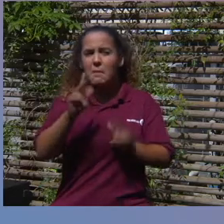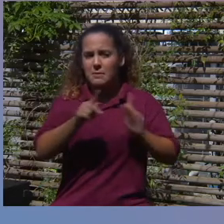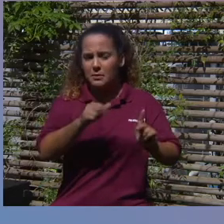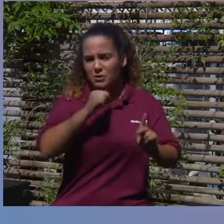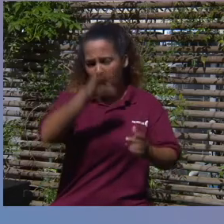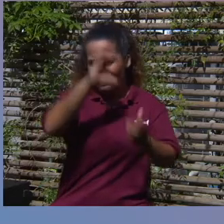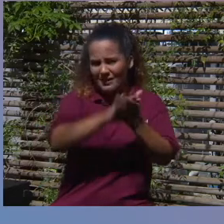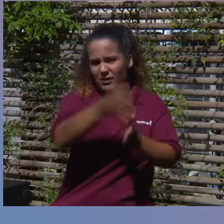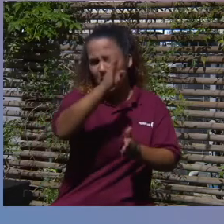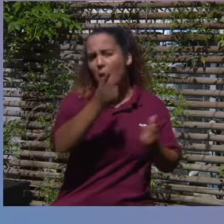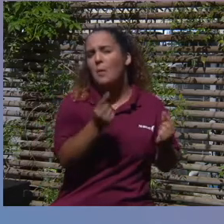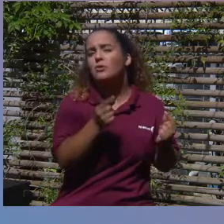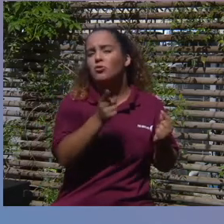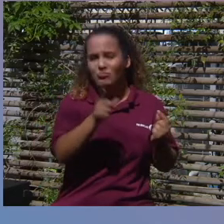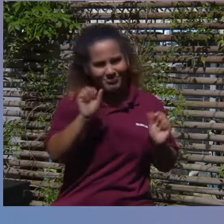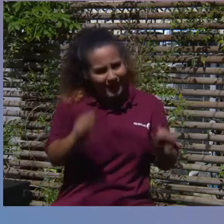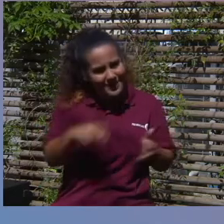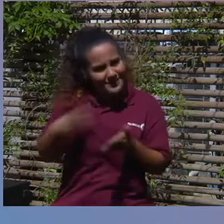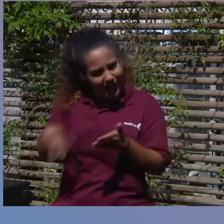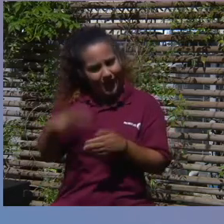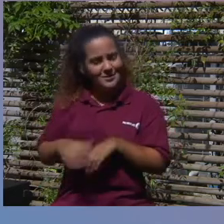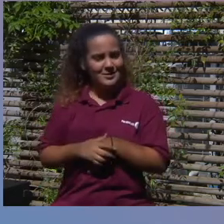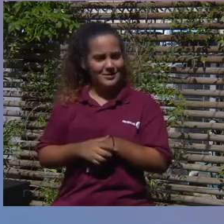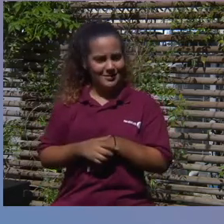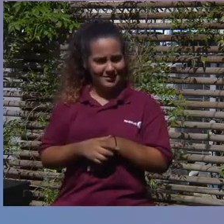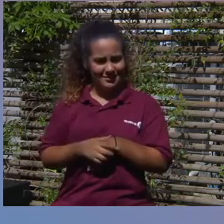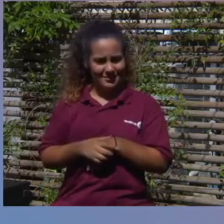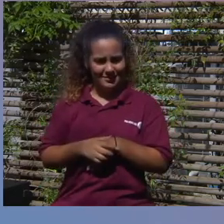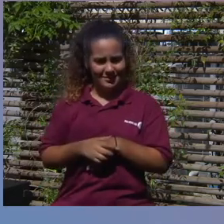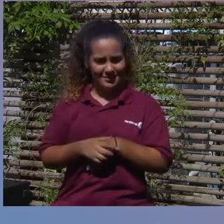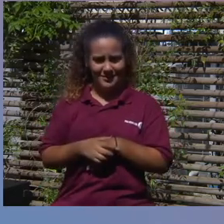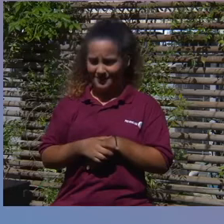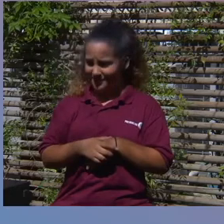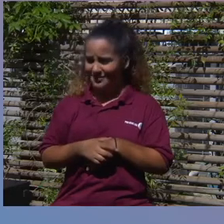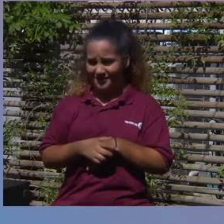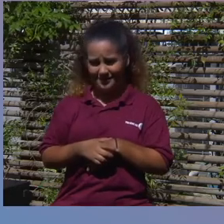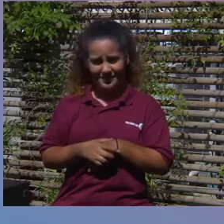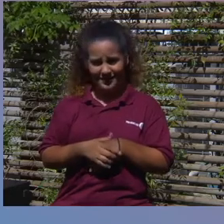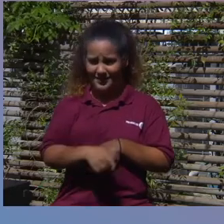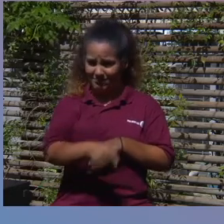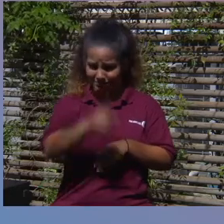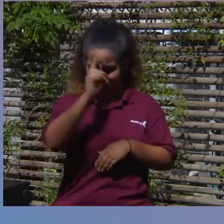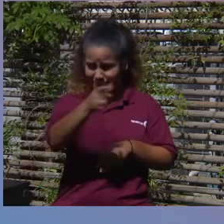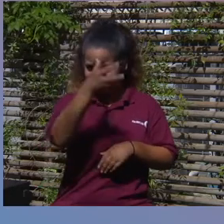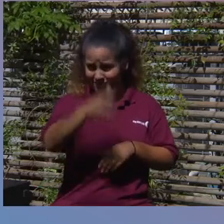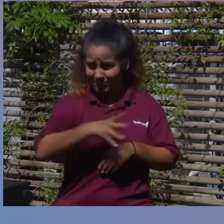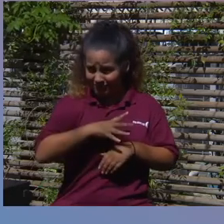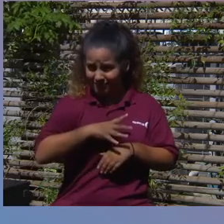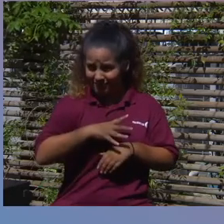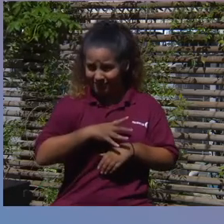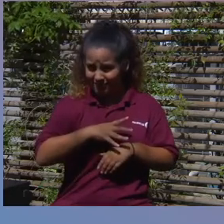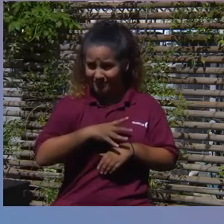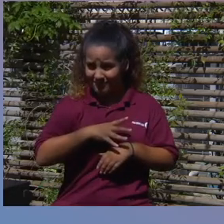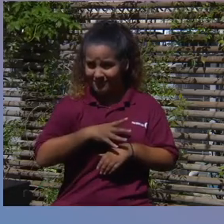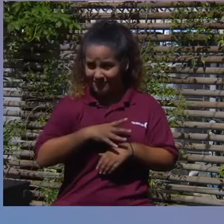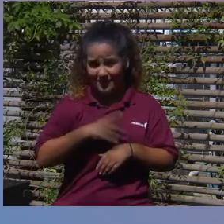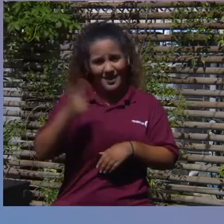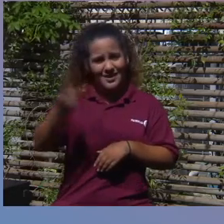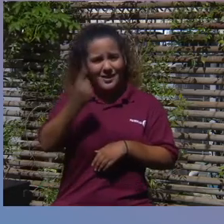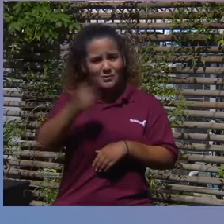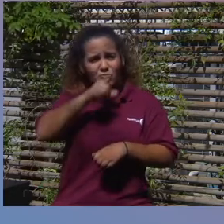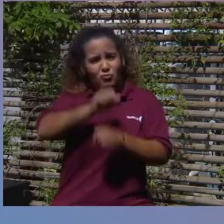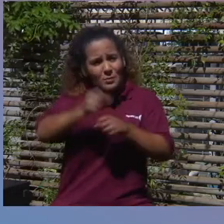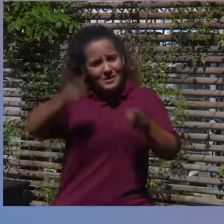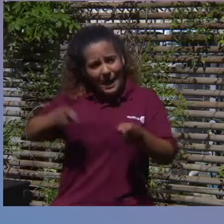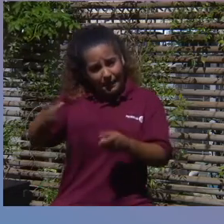start to understand that there is some measure of intelligence, that this math is working, that this is, there's something happening here